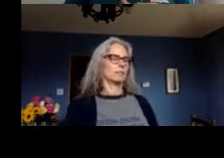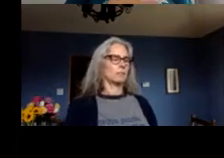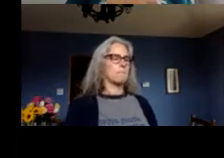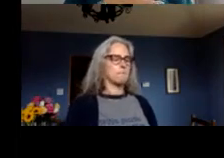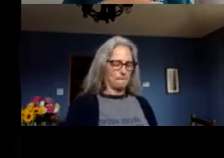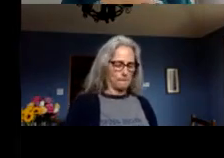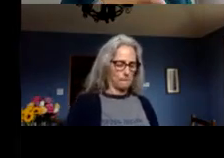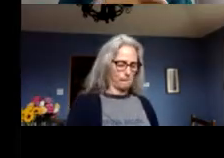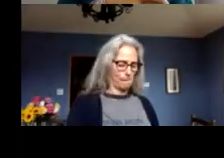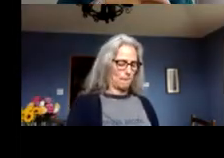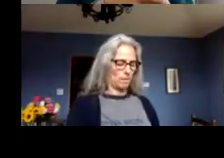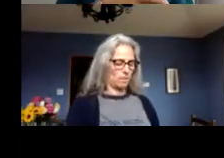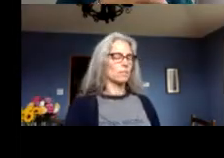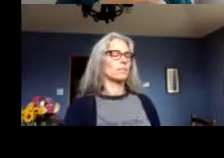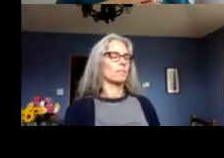Yeah.